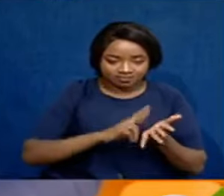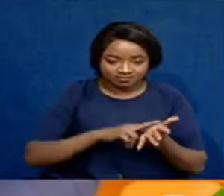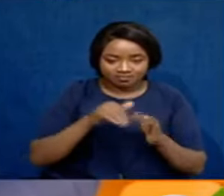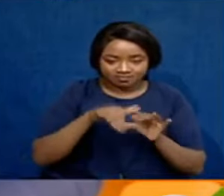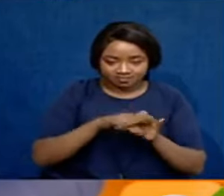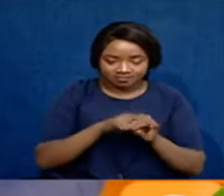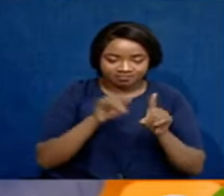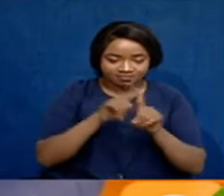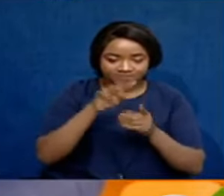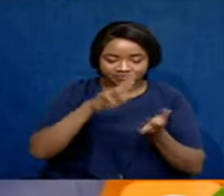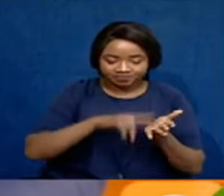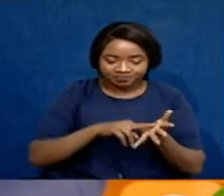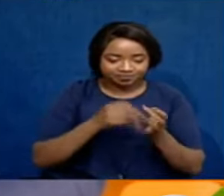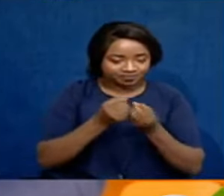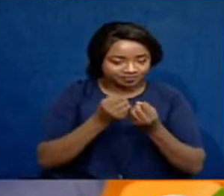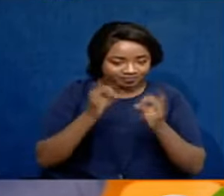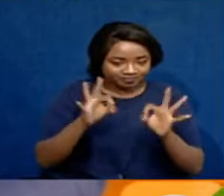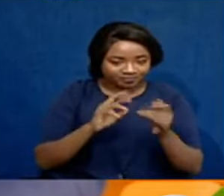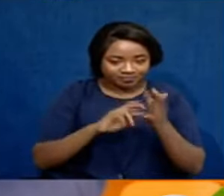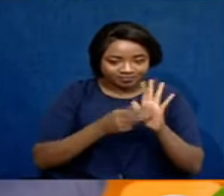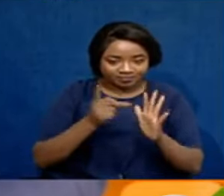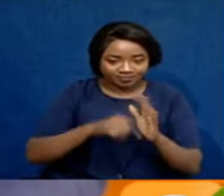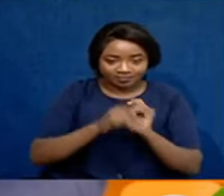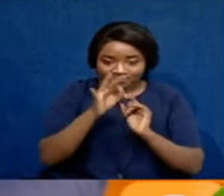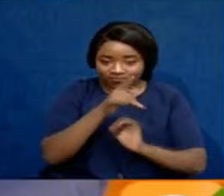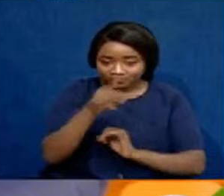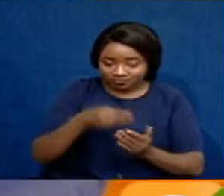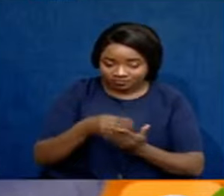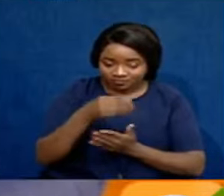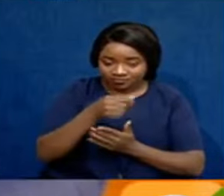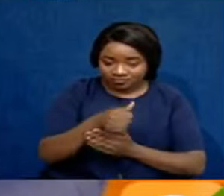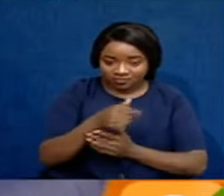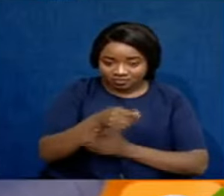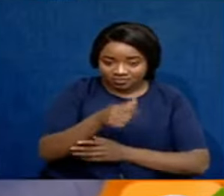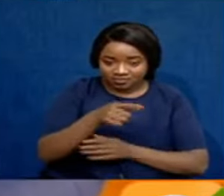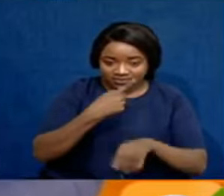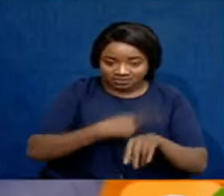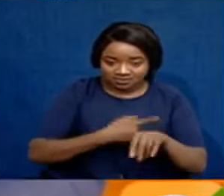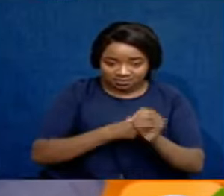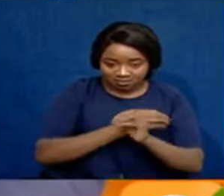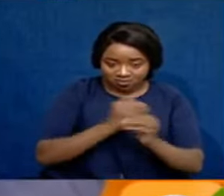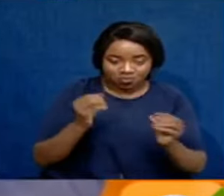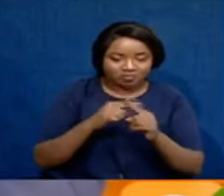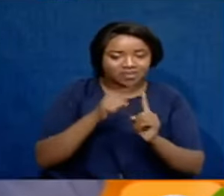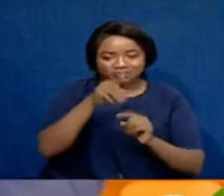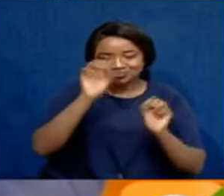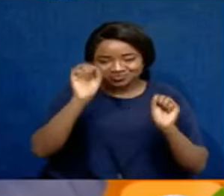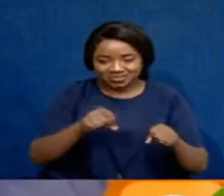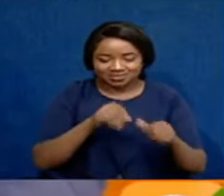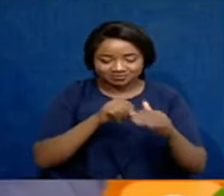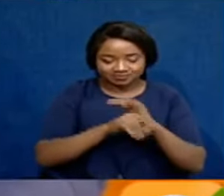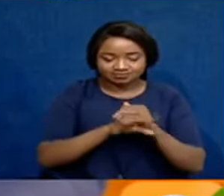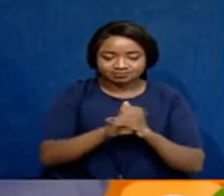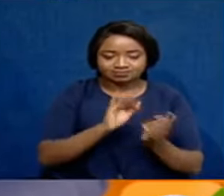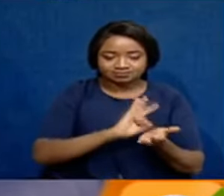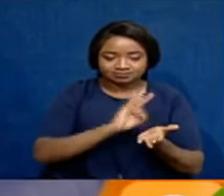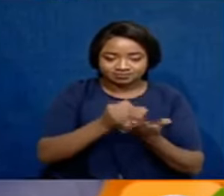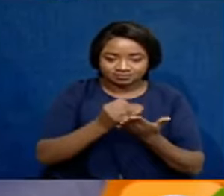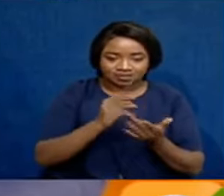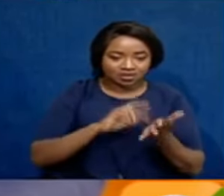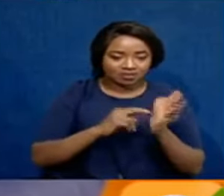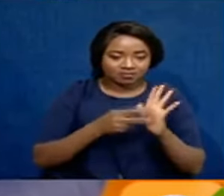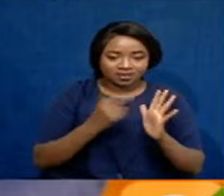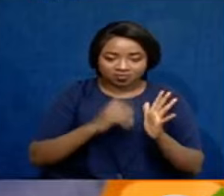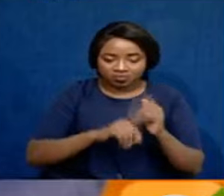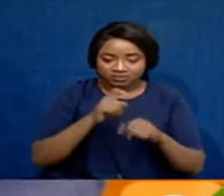free. So even if you're not paid up, you're able to access that fund. So all you need is once you're registered, you access the fund.